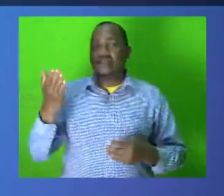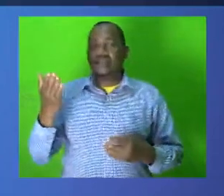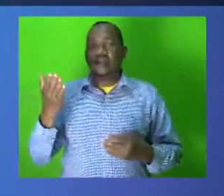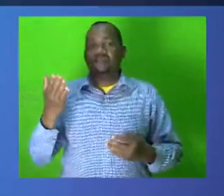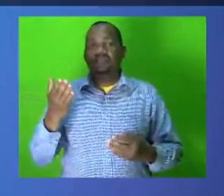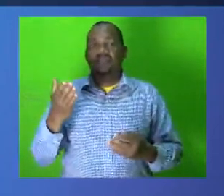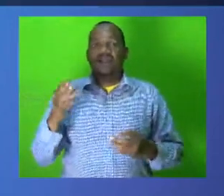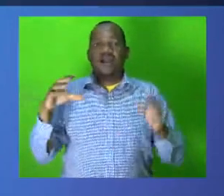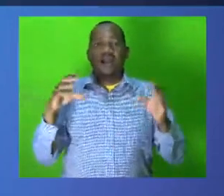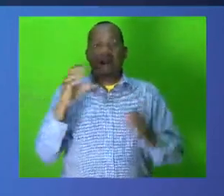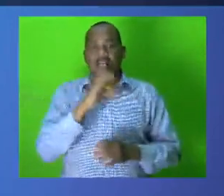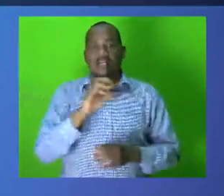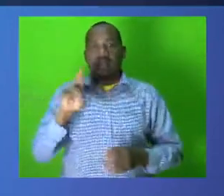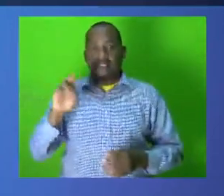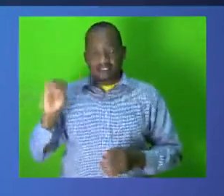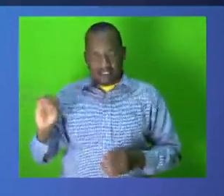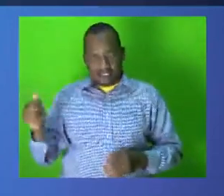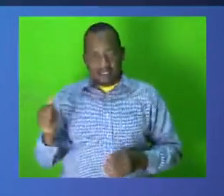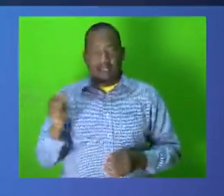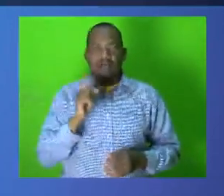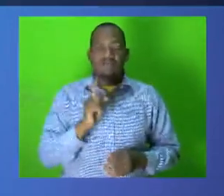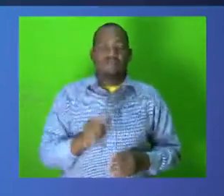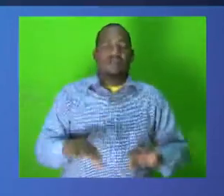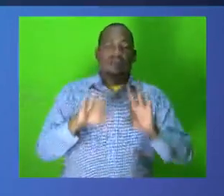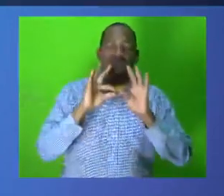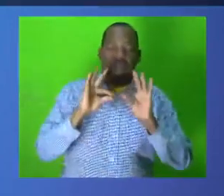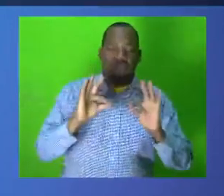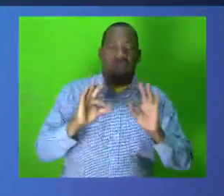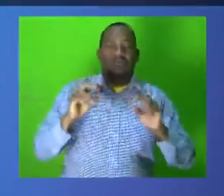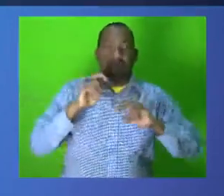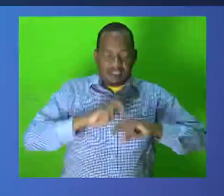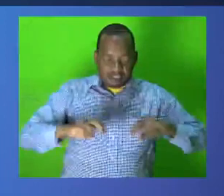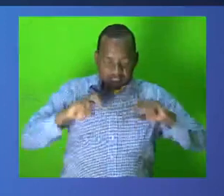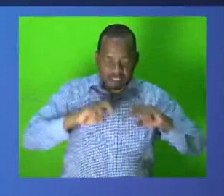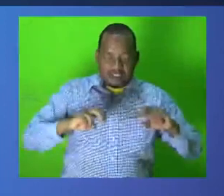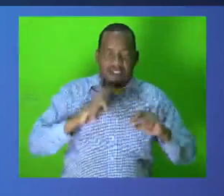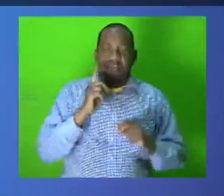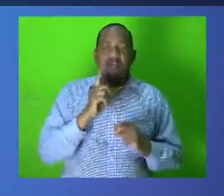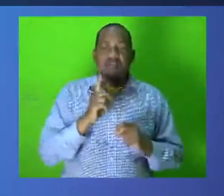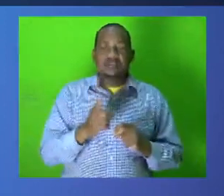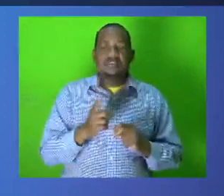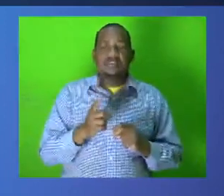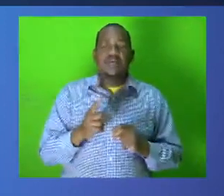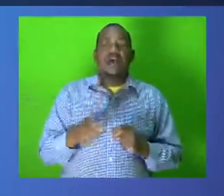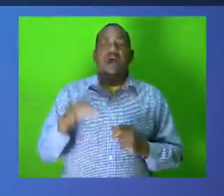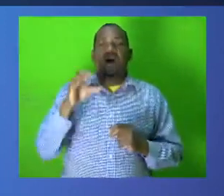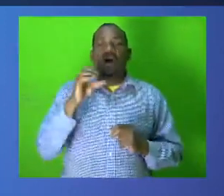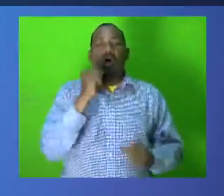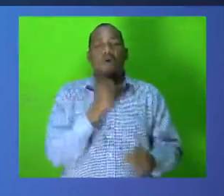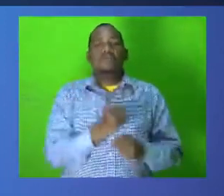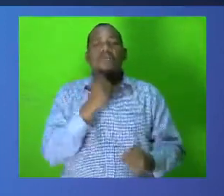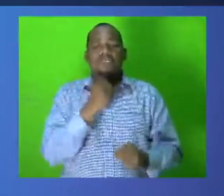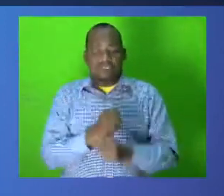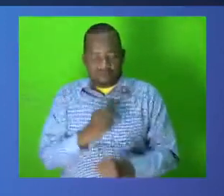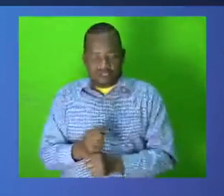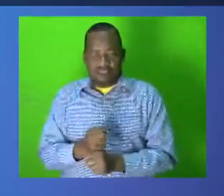objectivity. A research must be impartial, standing point, and